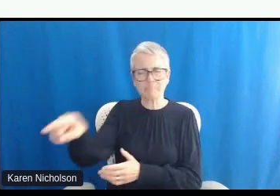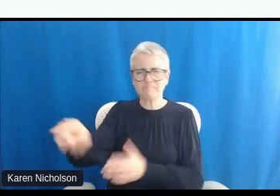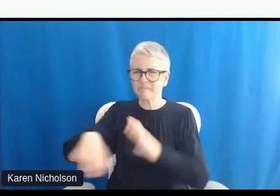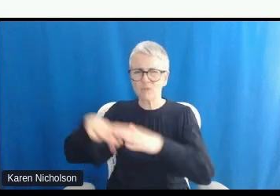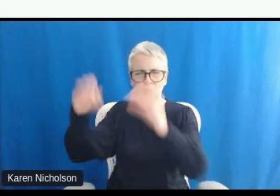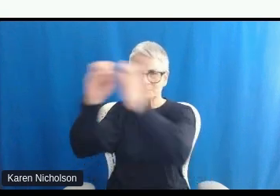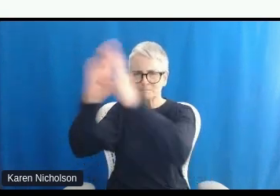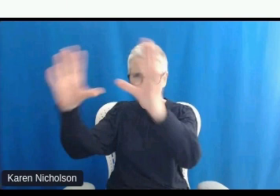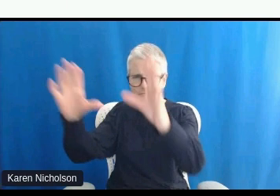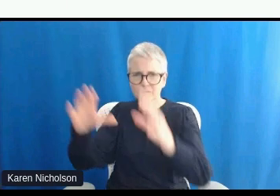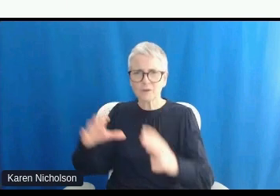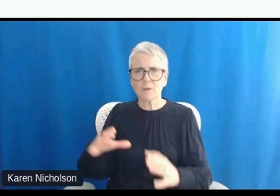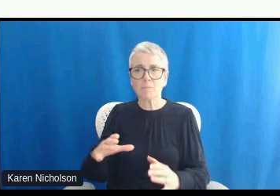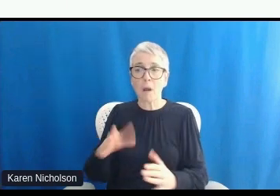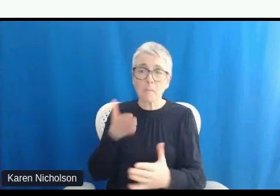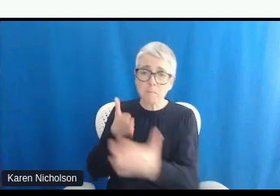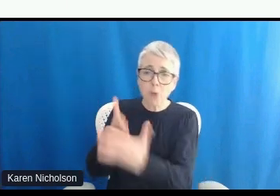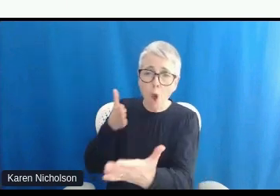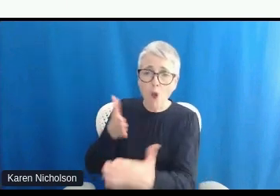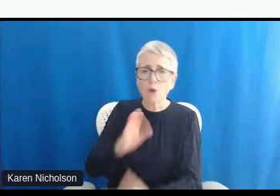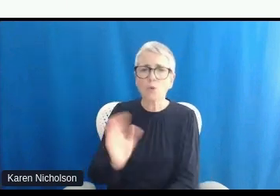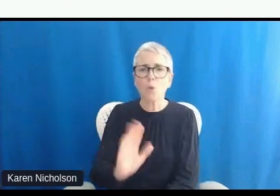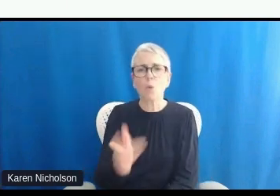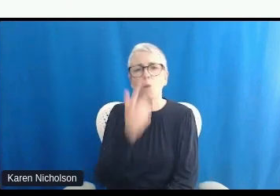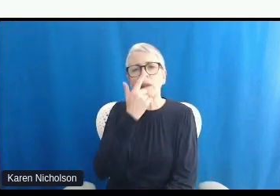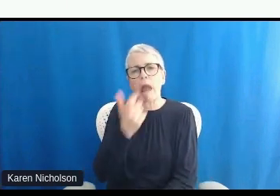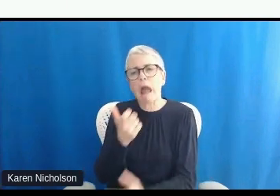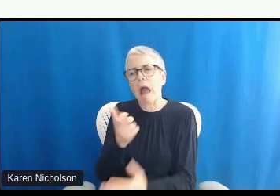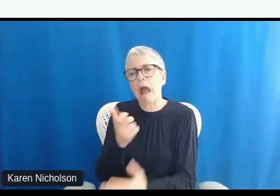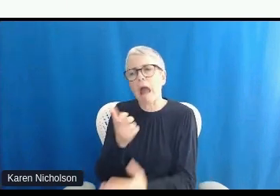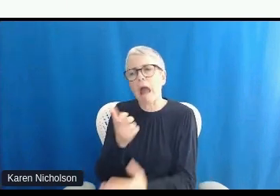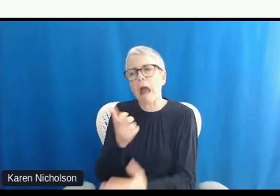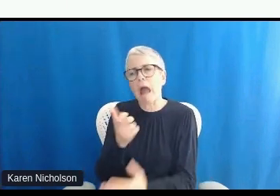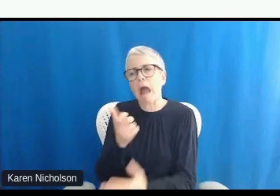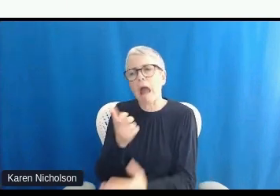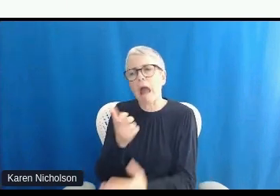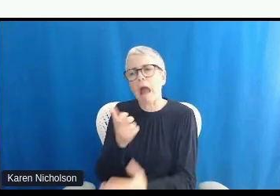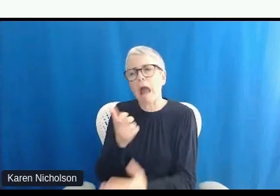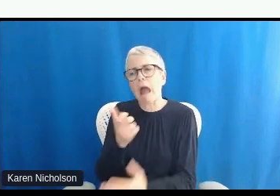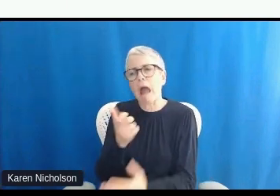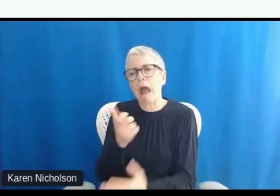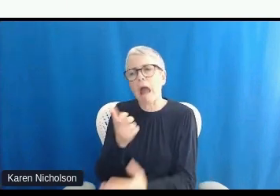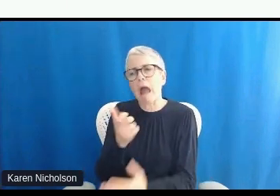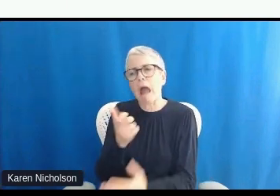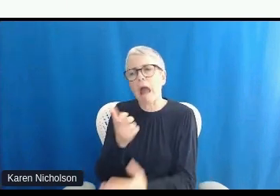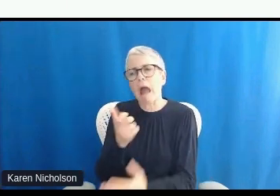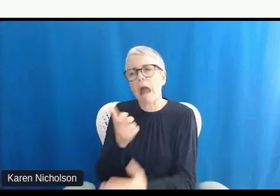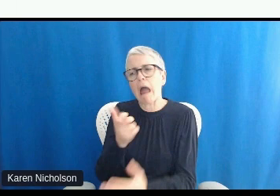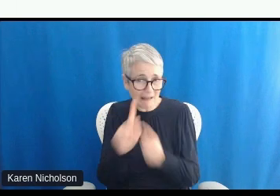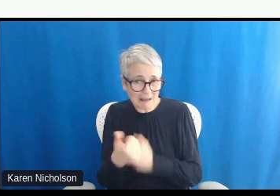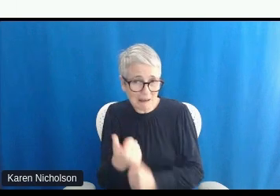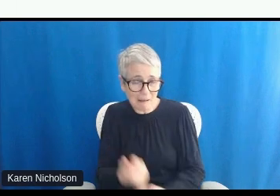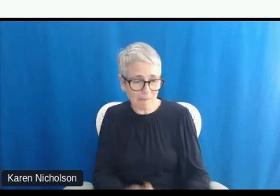Wouldn't say it's a blocker though, not at all. We can always find a way for that. I hope that answered your question.